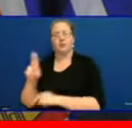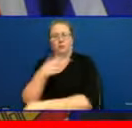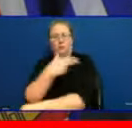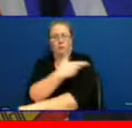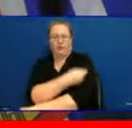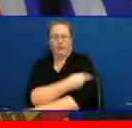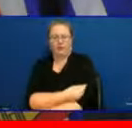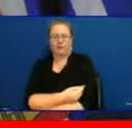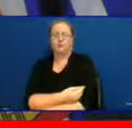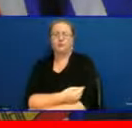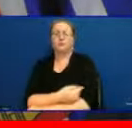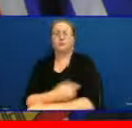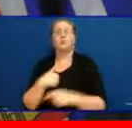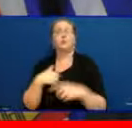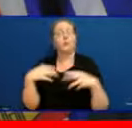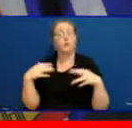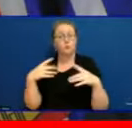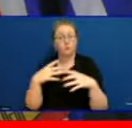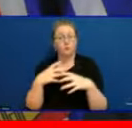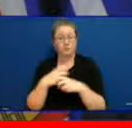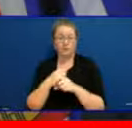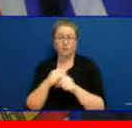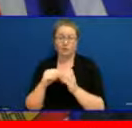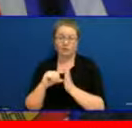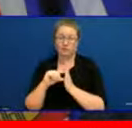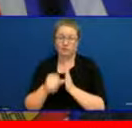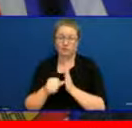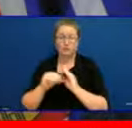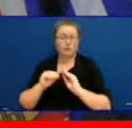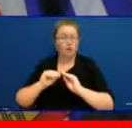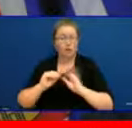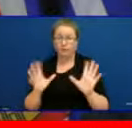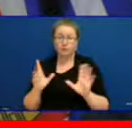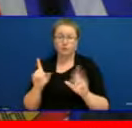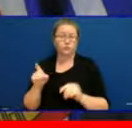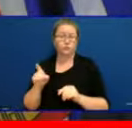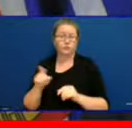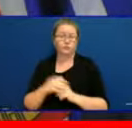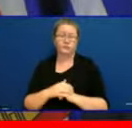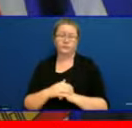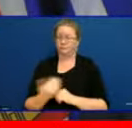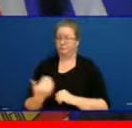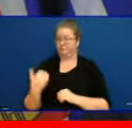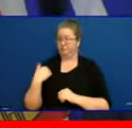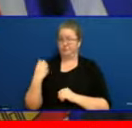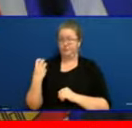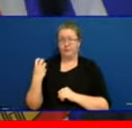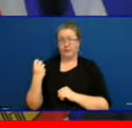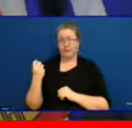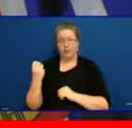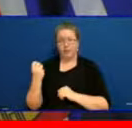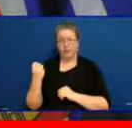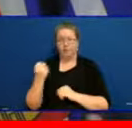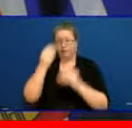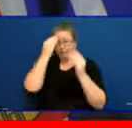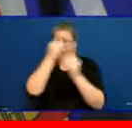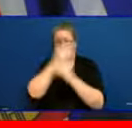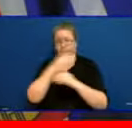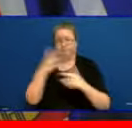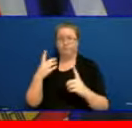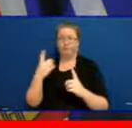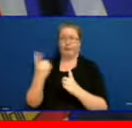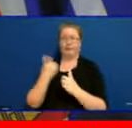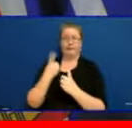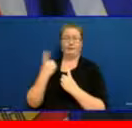obvious to everybody. Since Dr. Henry announced new public health orders on Saturday, we've had lots